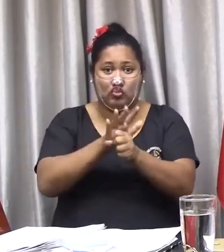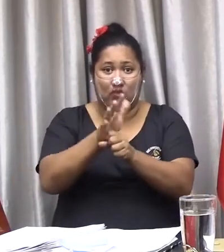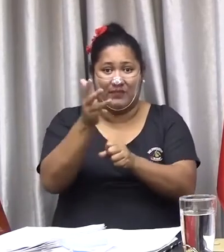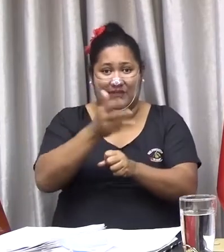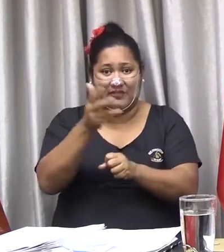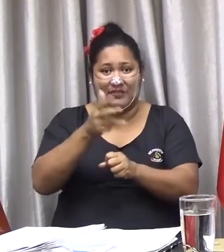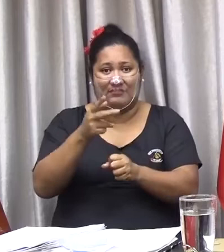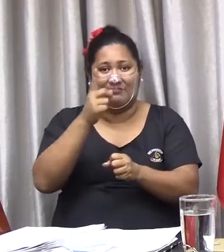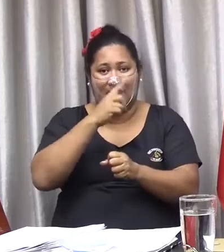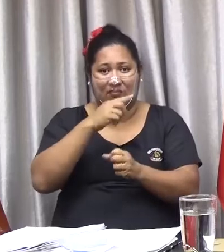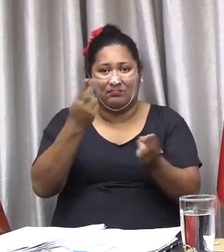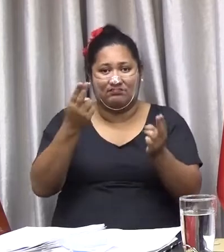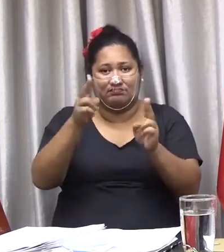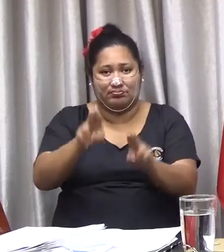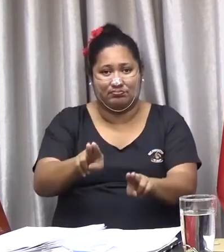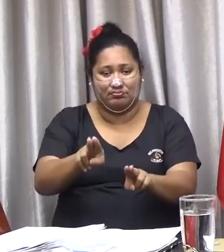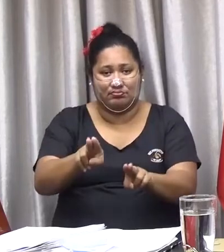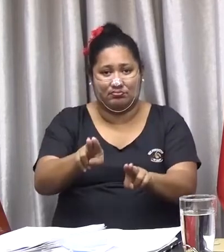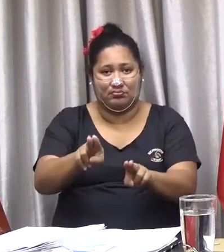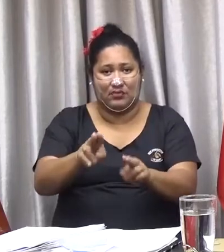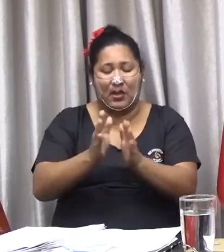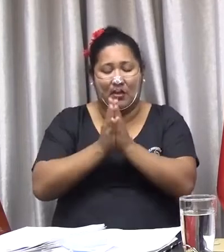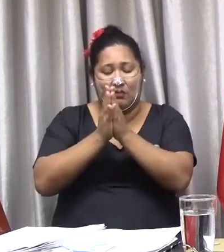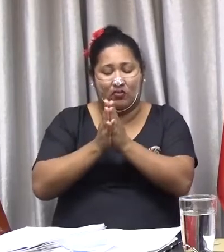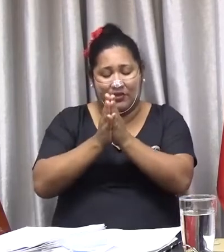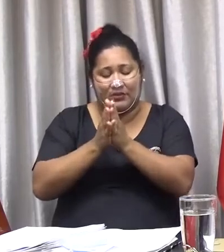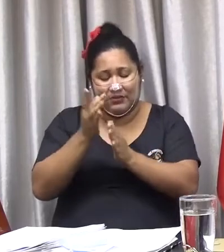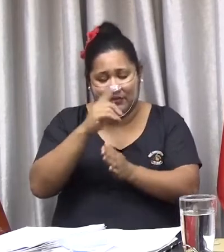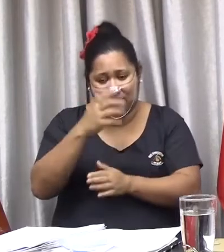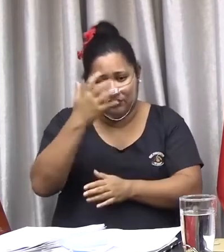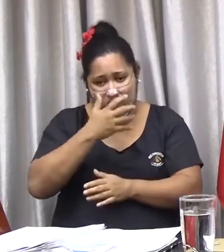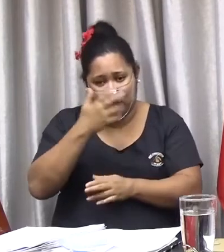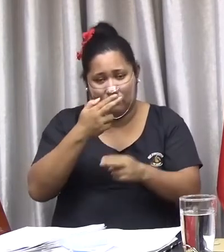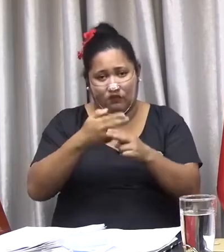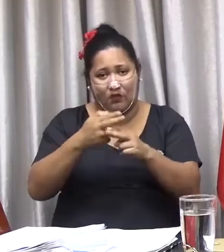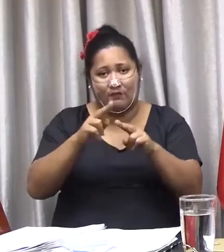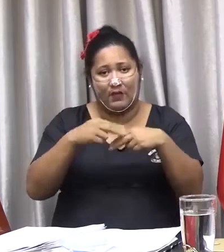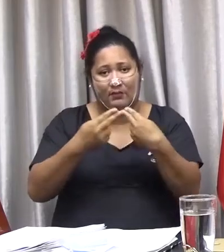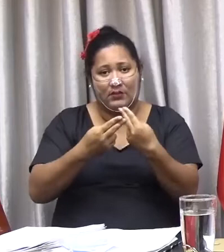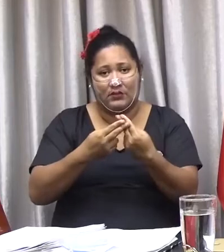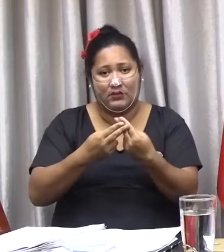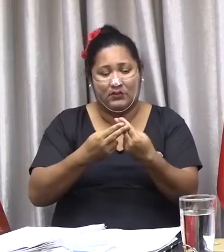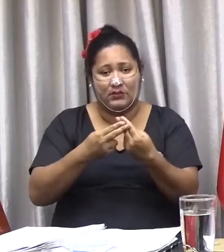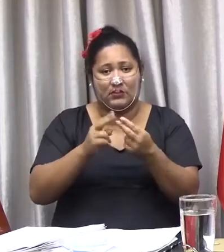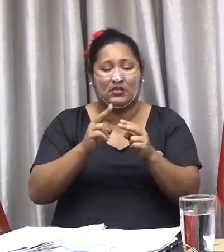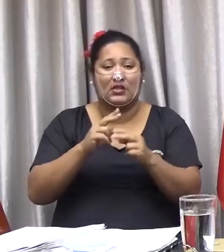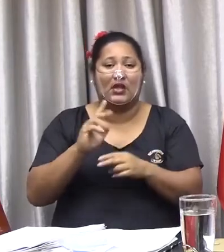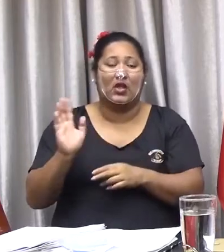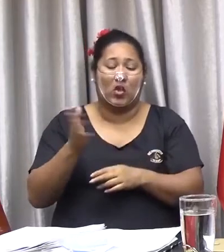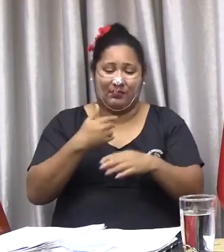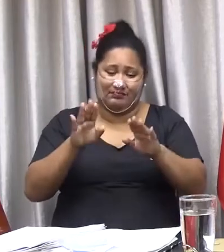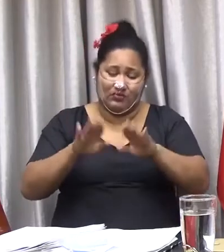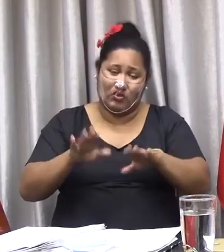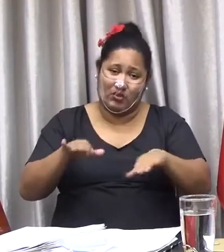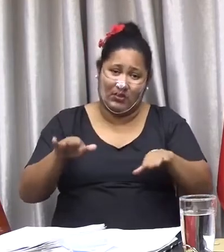COVID-19 related deaths. Our prayers and condolences are with the families, relatives and